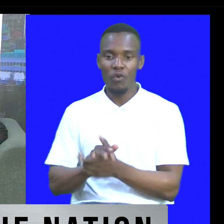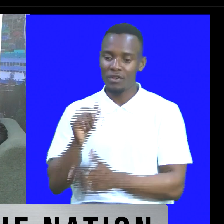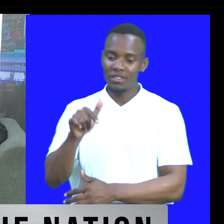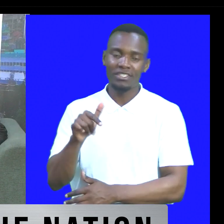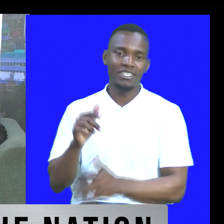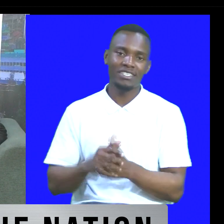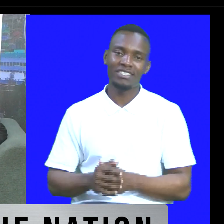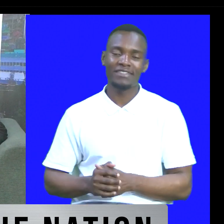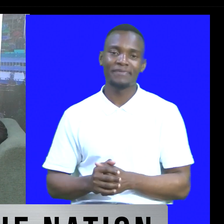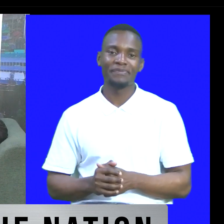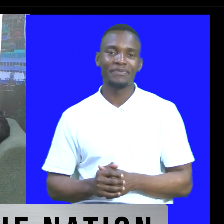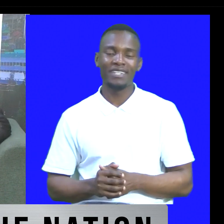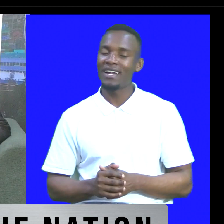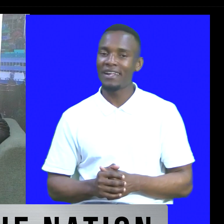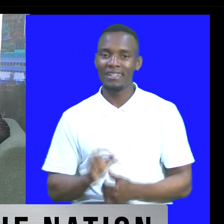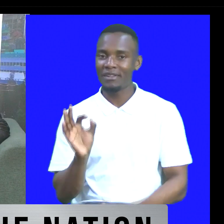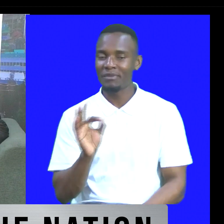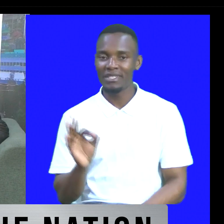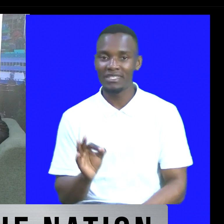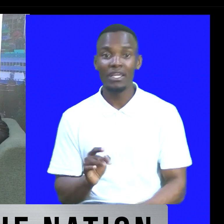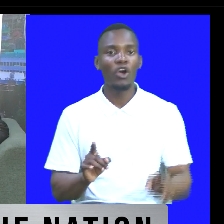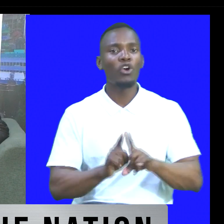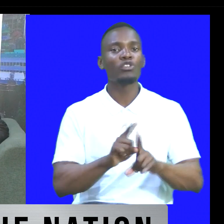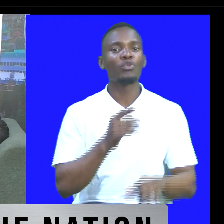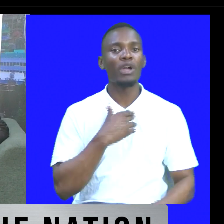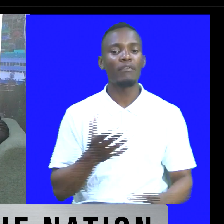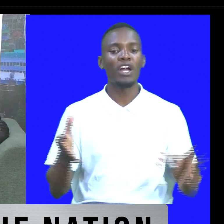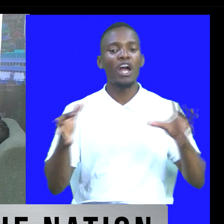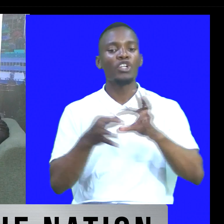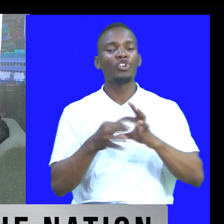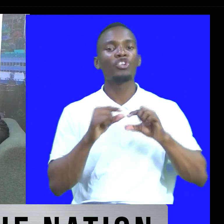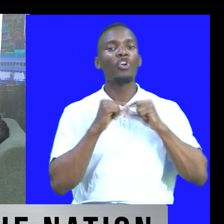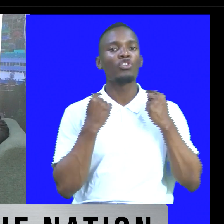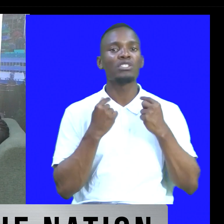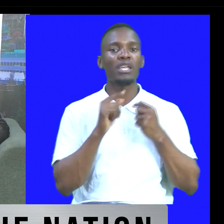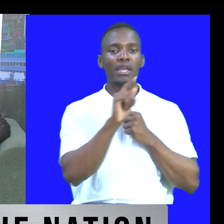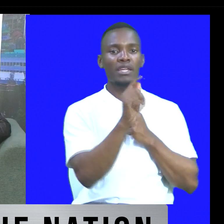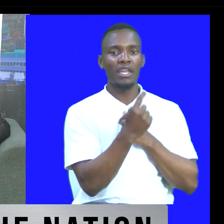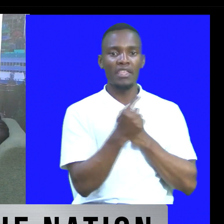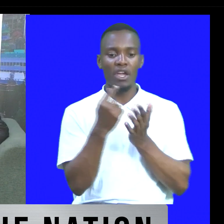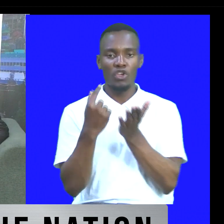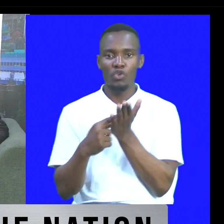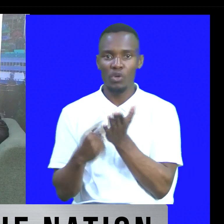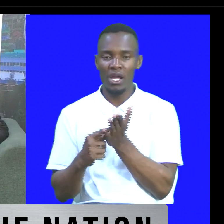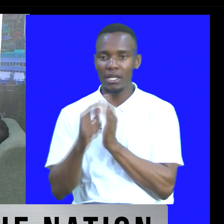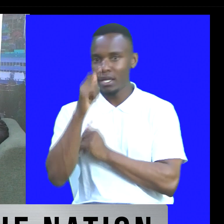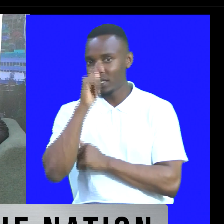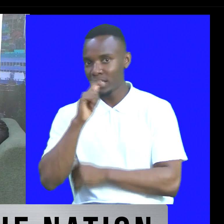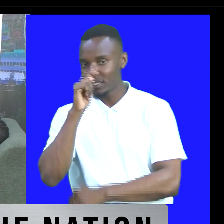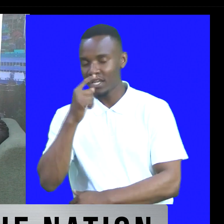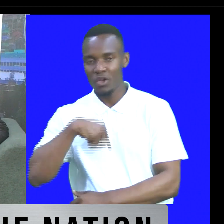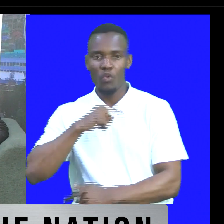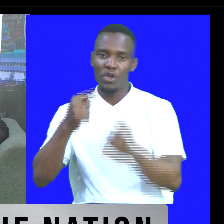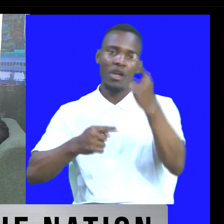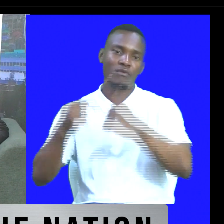And not kicking the ball. By the way, Yeah. there but, is a joint hosting, Kenya, Uganda, Tanzania. They have won the bid for 2027. Yeah, we have to say